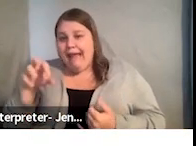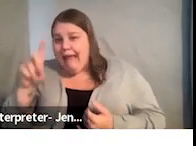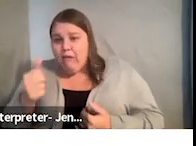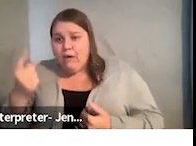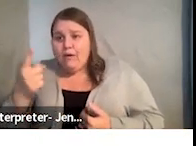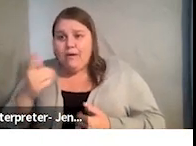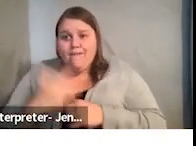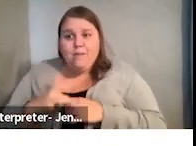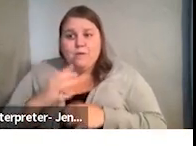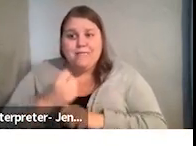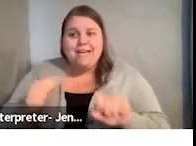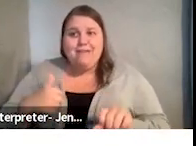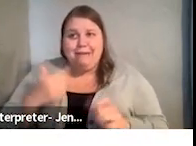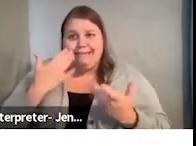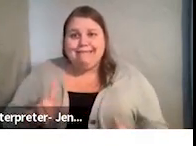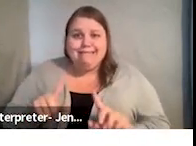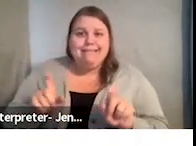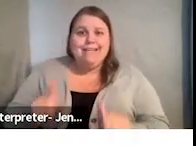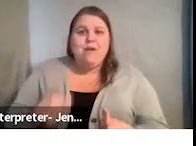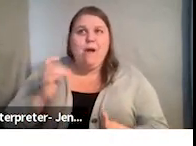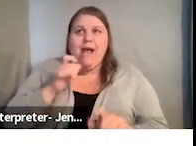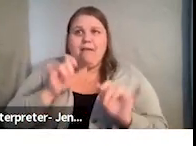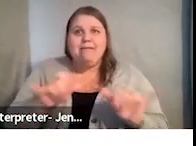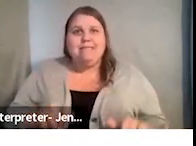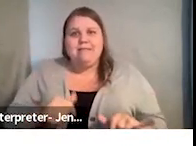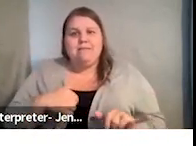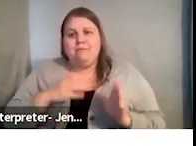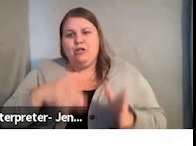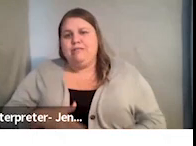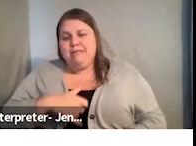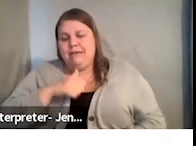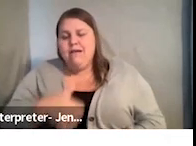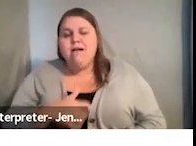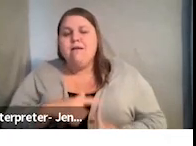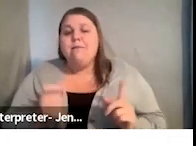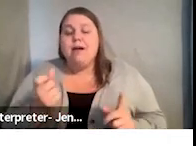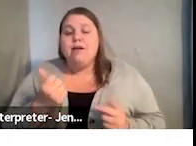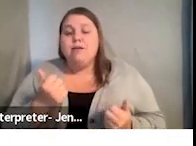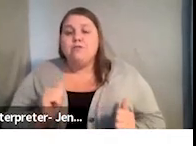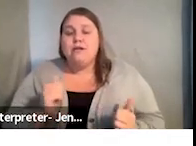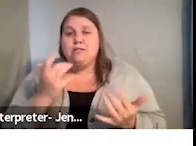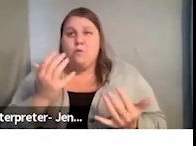here to save me? But because I'm not a system person, but I think we're just waiting for that system to get